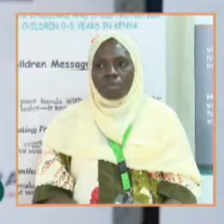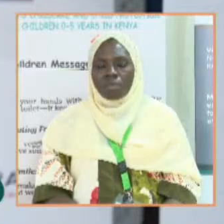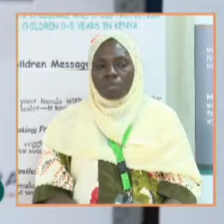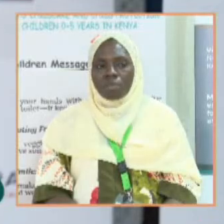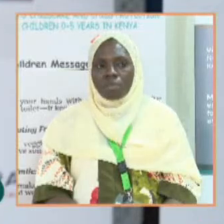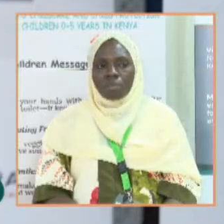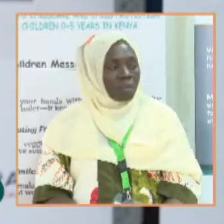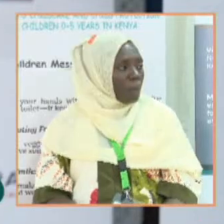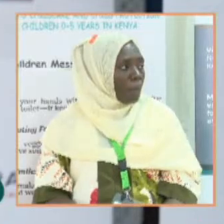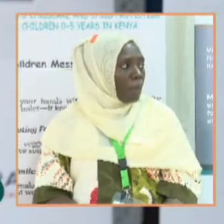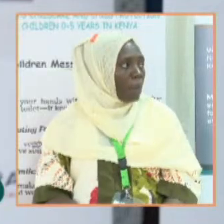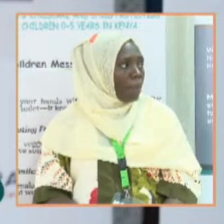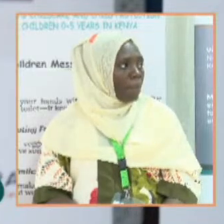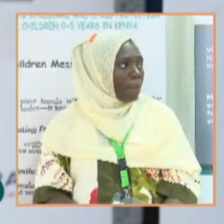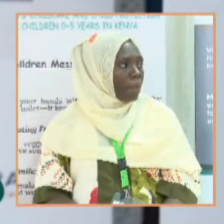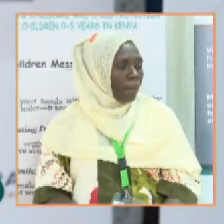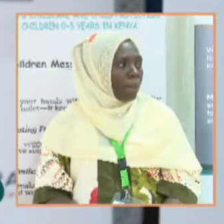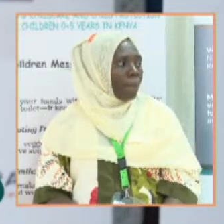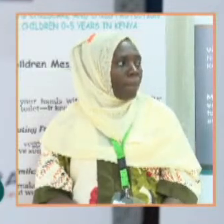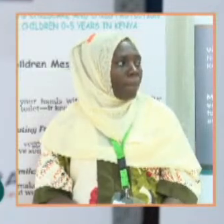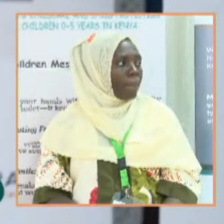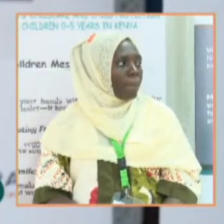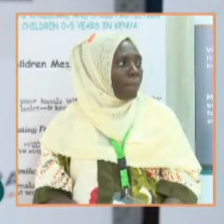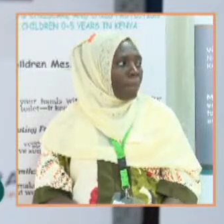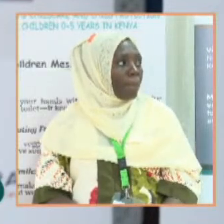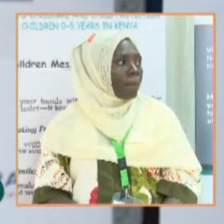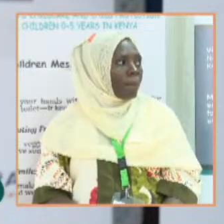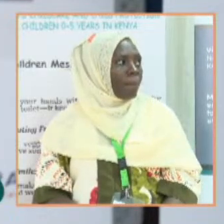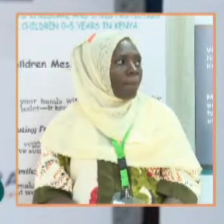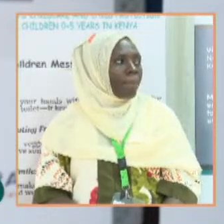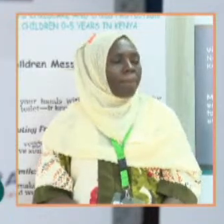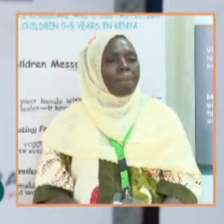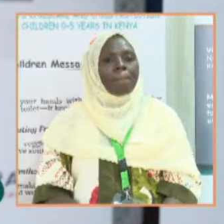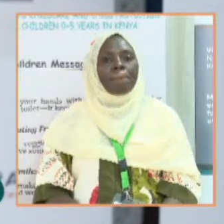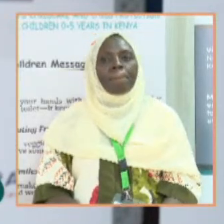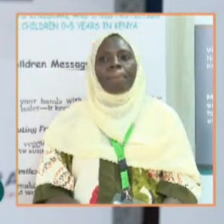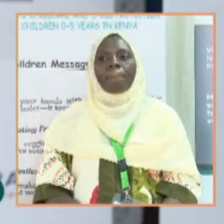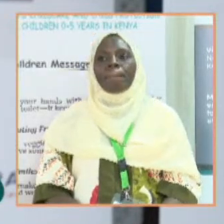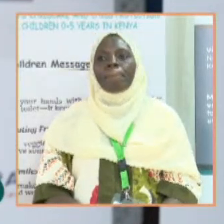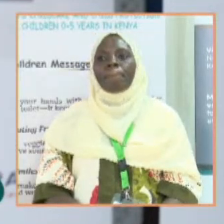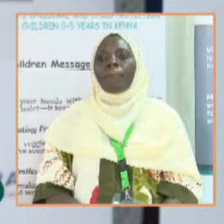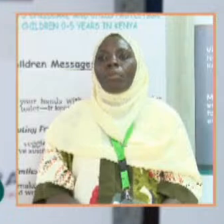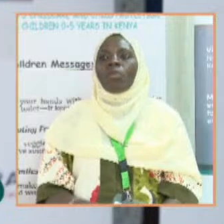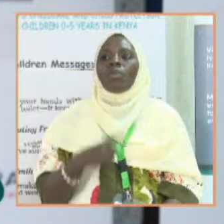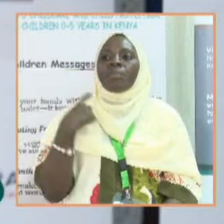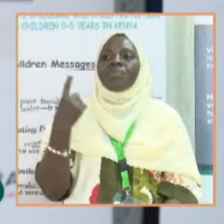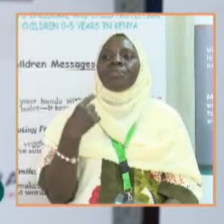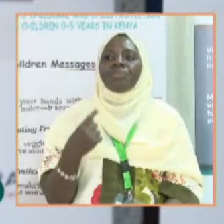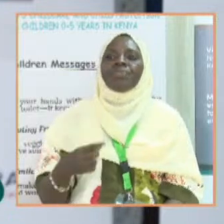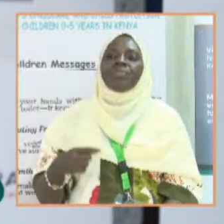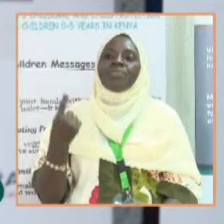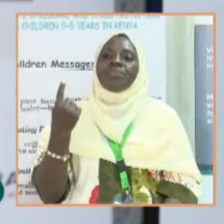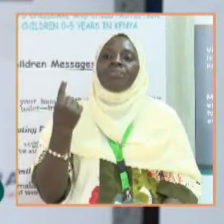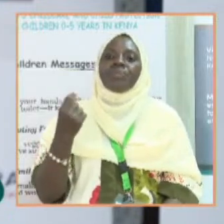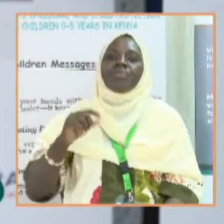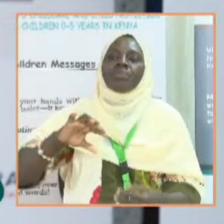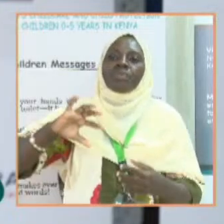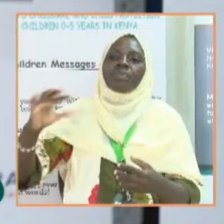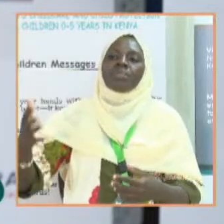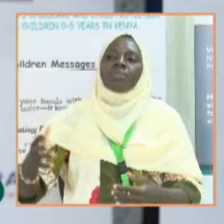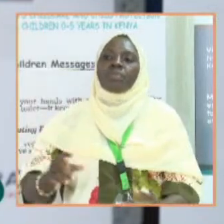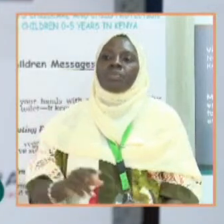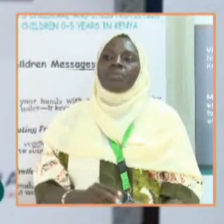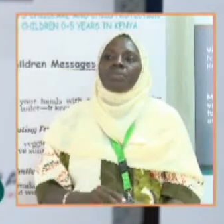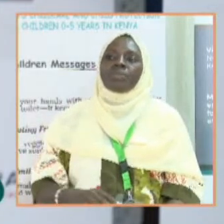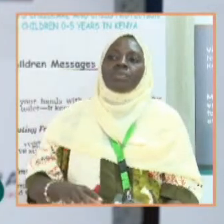years spending as low as 34%, 85%, just only a few counties, Siaya and Nairobi, and